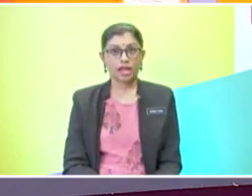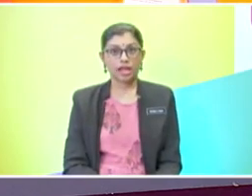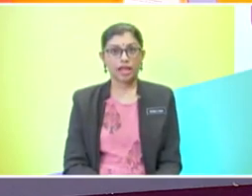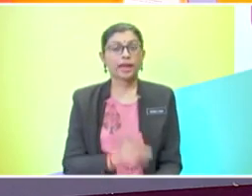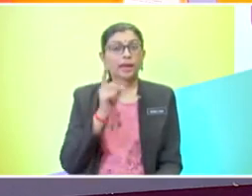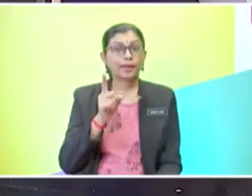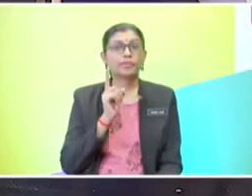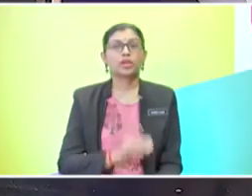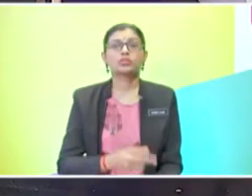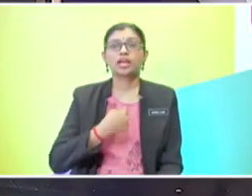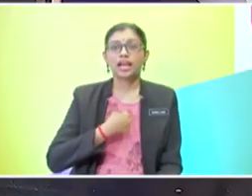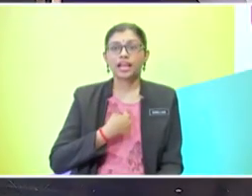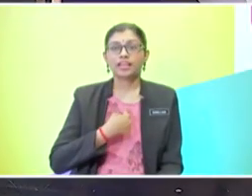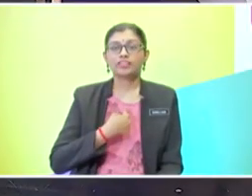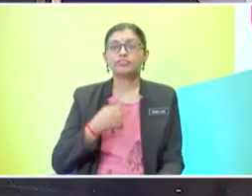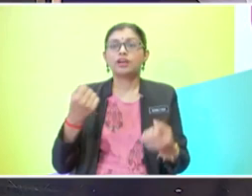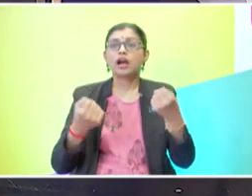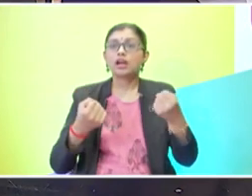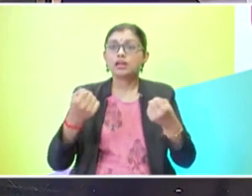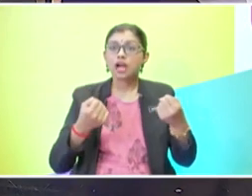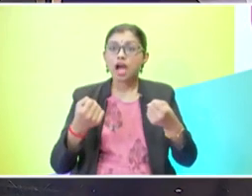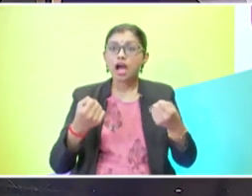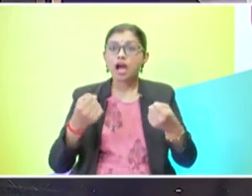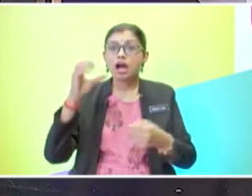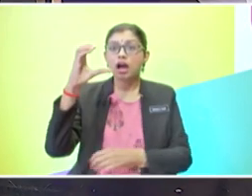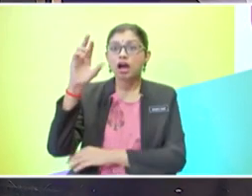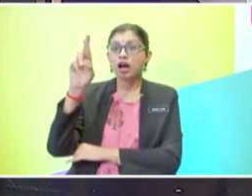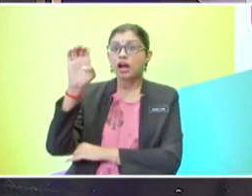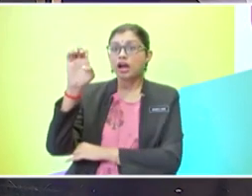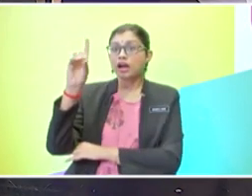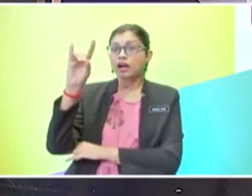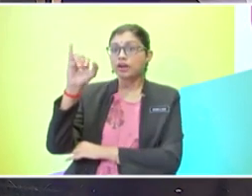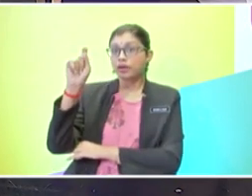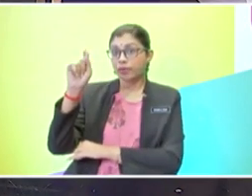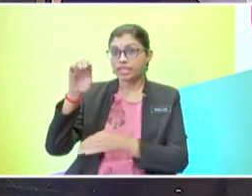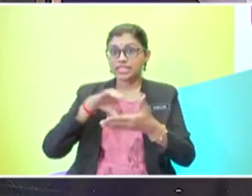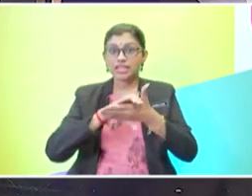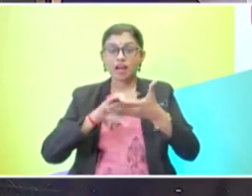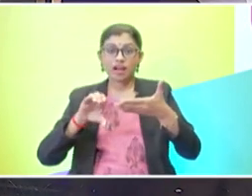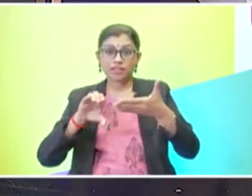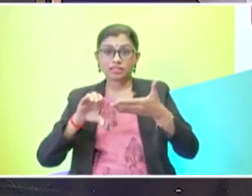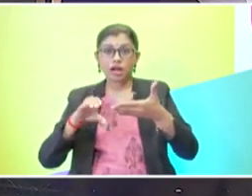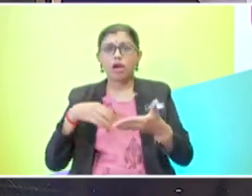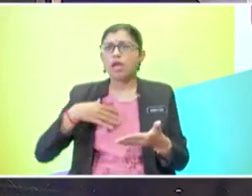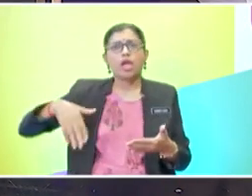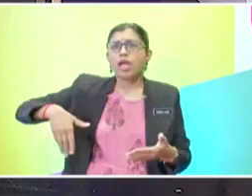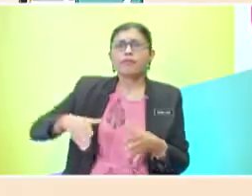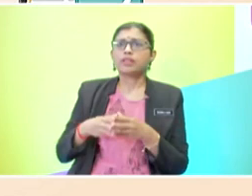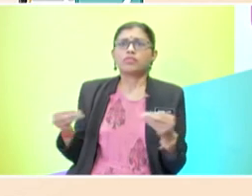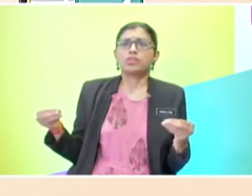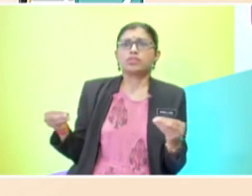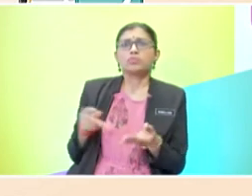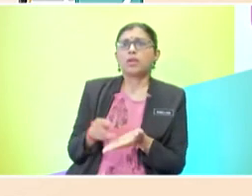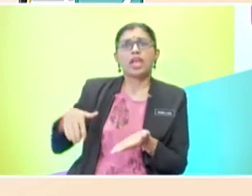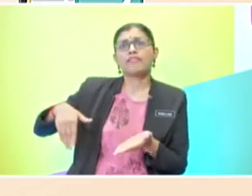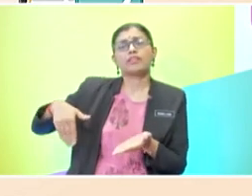Sean is having credit card. Oh, yes, that's right. True. Yes. Okay, we look at the examples, Sean. Okay, can you see out?